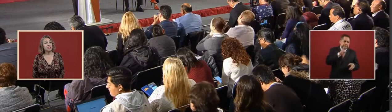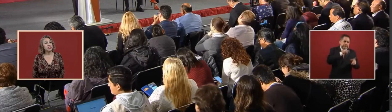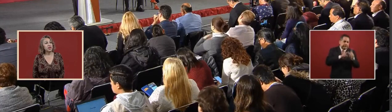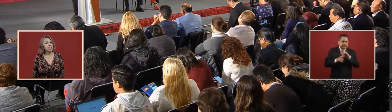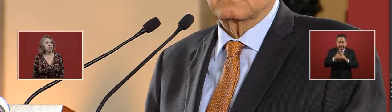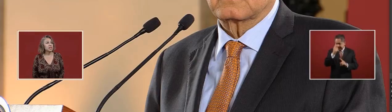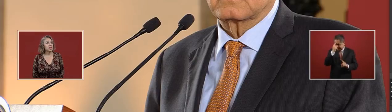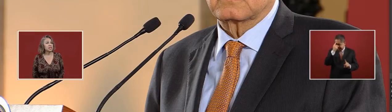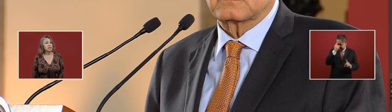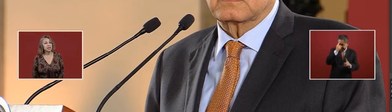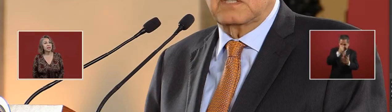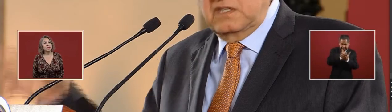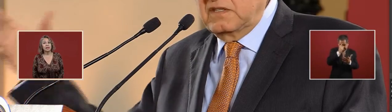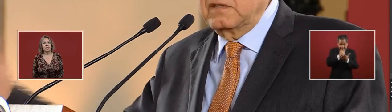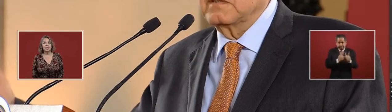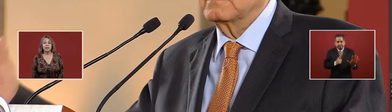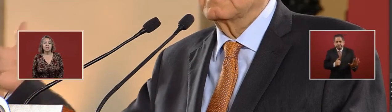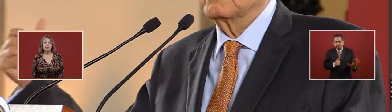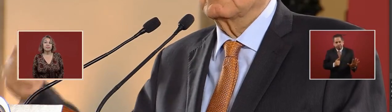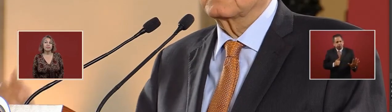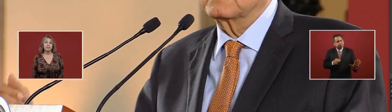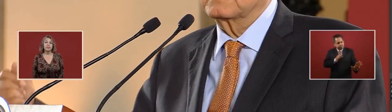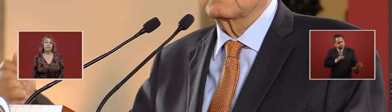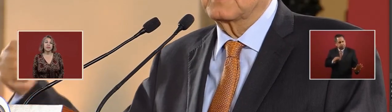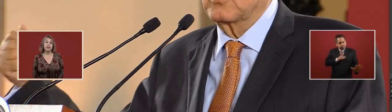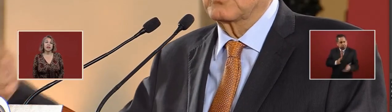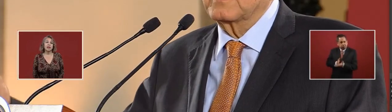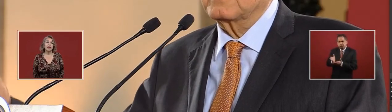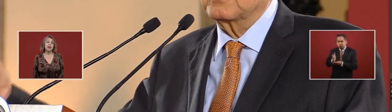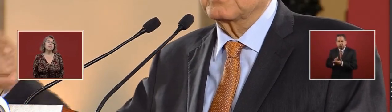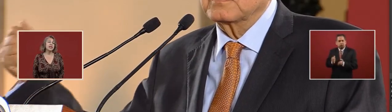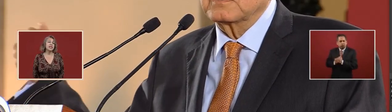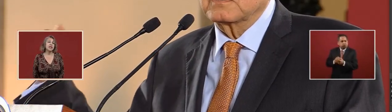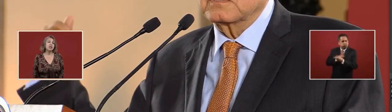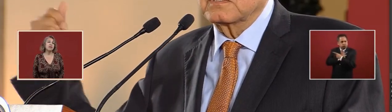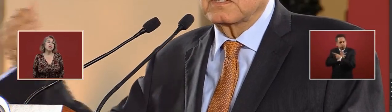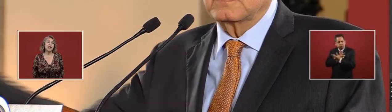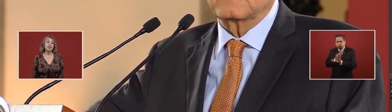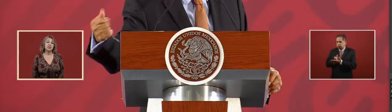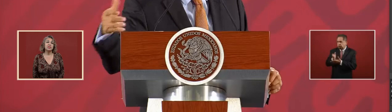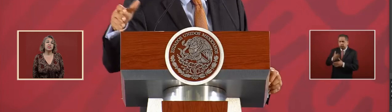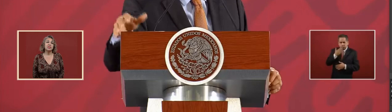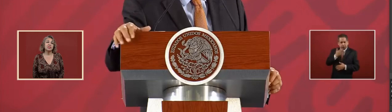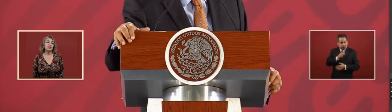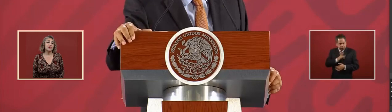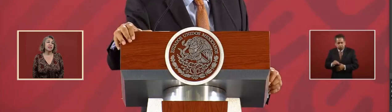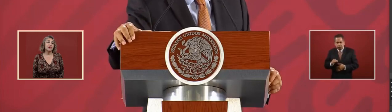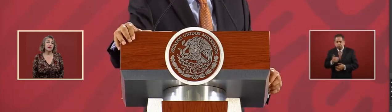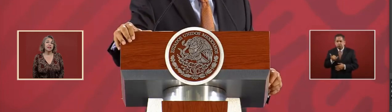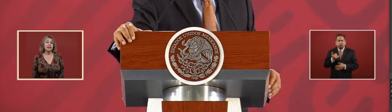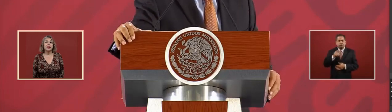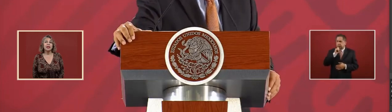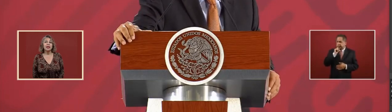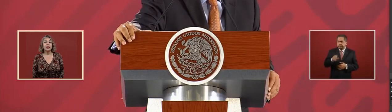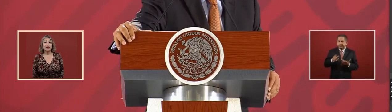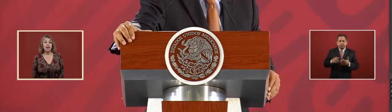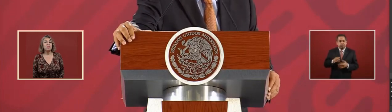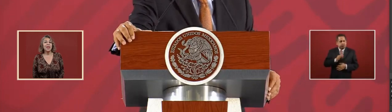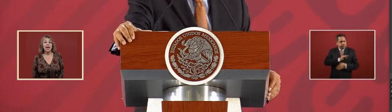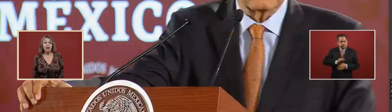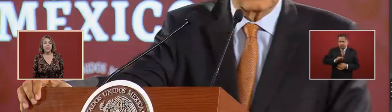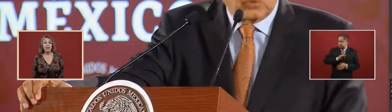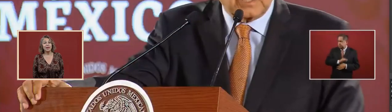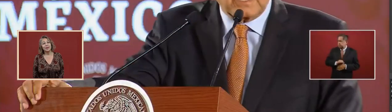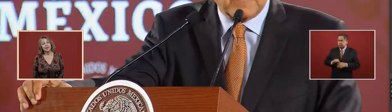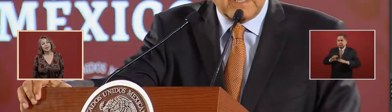have frustrations, y mantener valores, and maintain your values, y ser felices, and